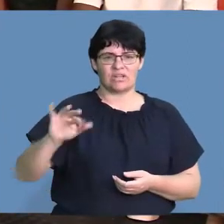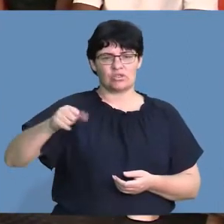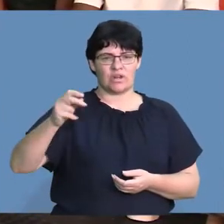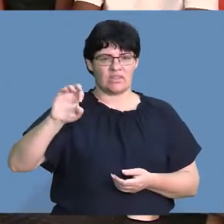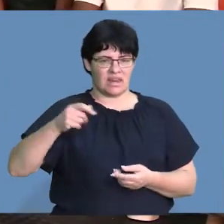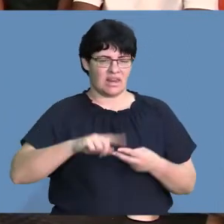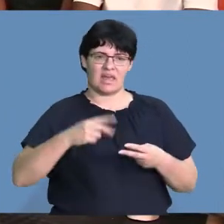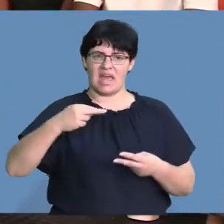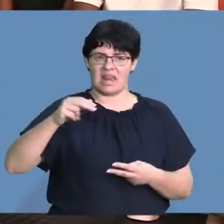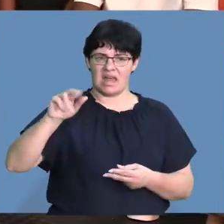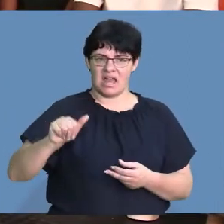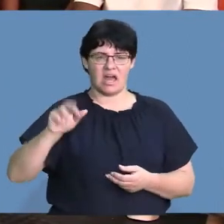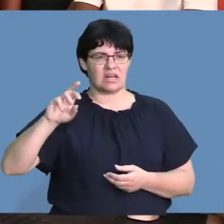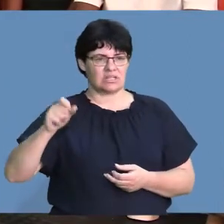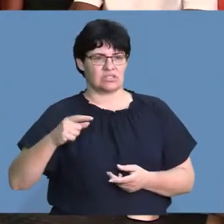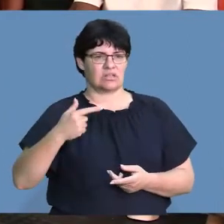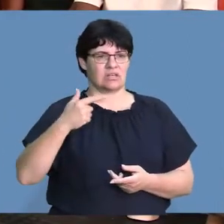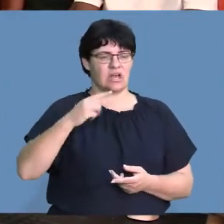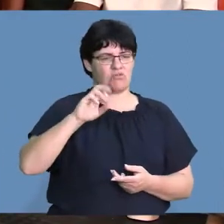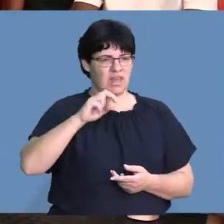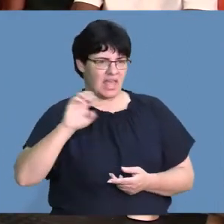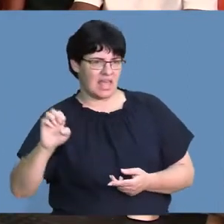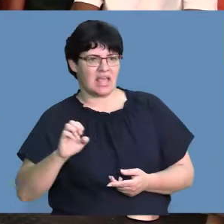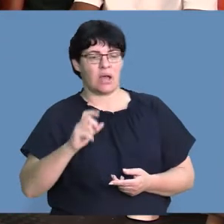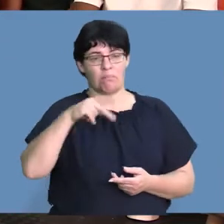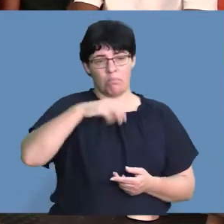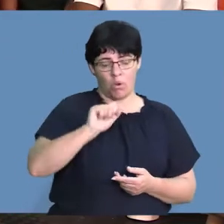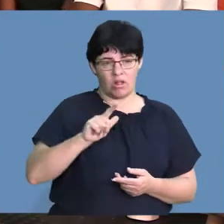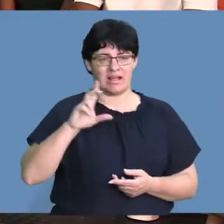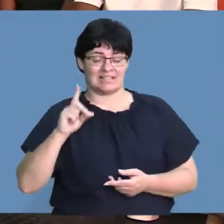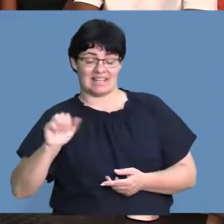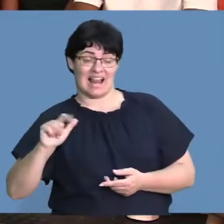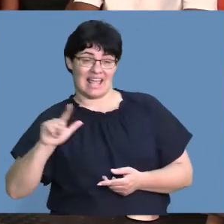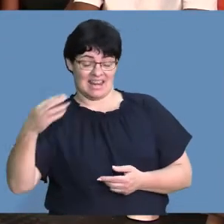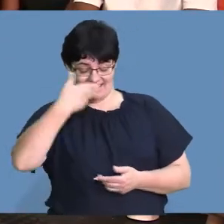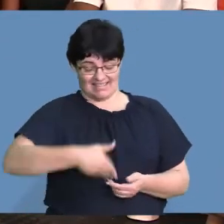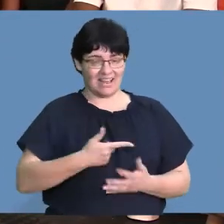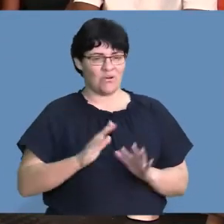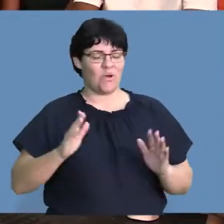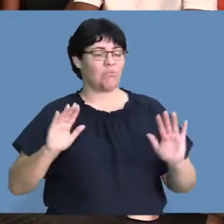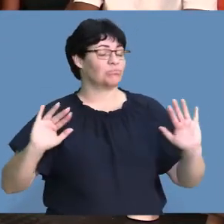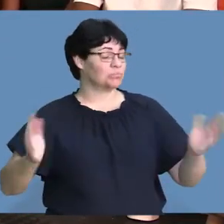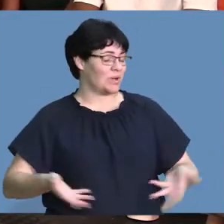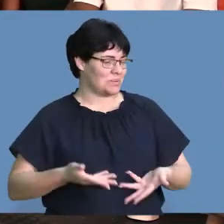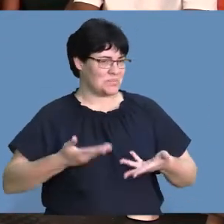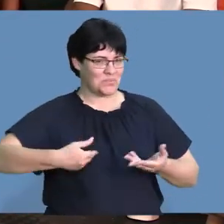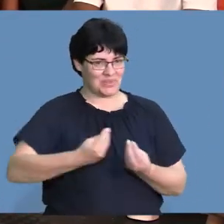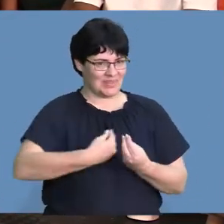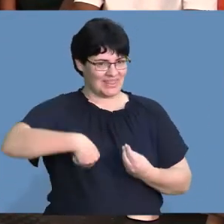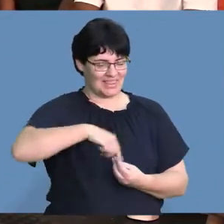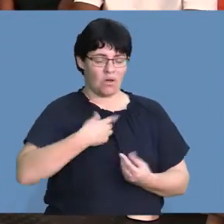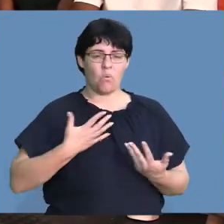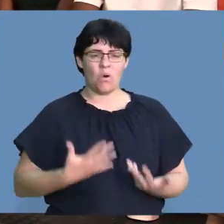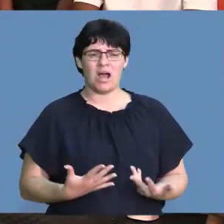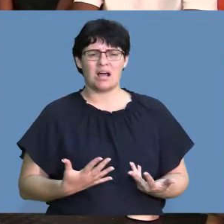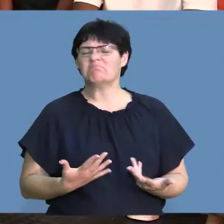it. Jonathan. Hannah. Pradesh. I'm Darlene. Renee. Paul. It's really great to have you with us. And today we